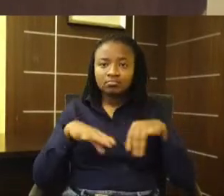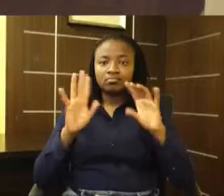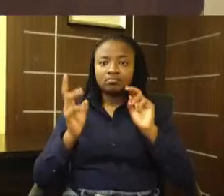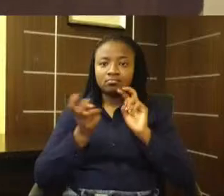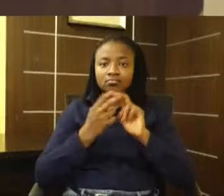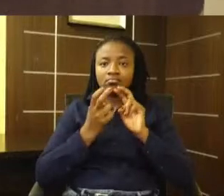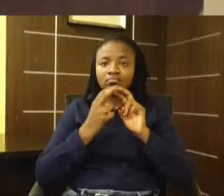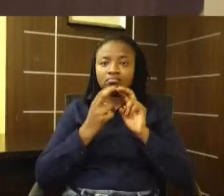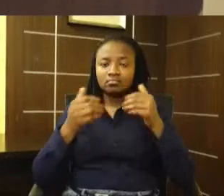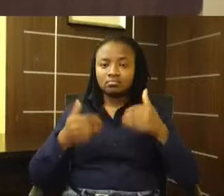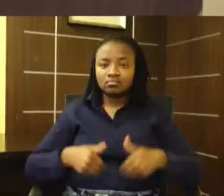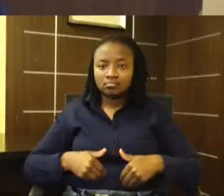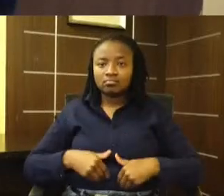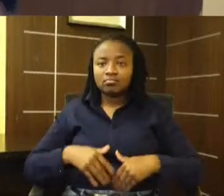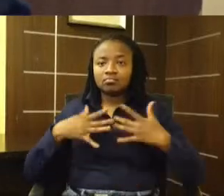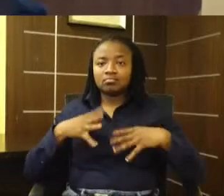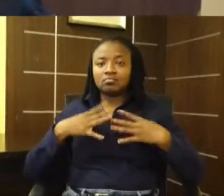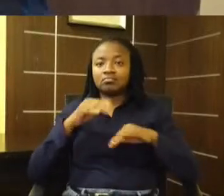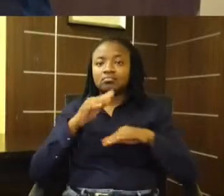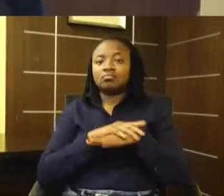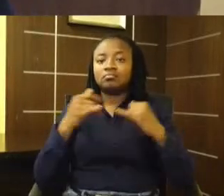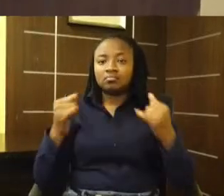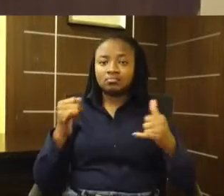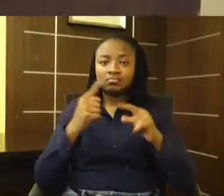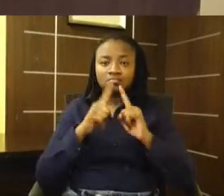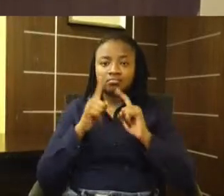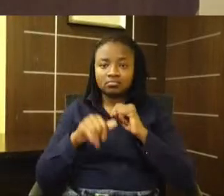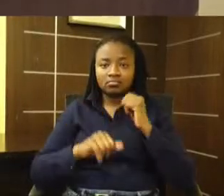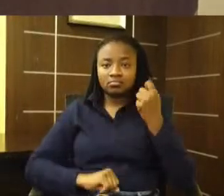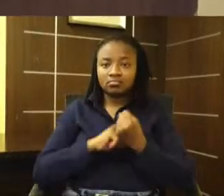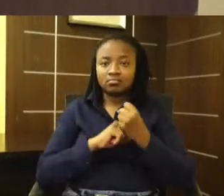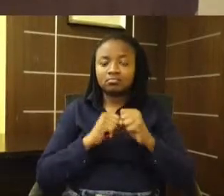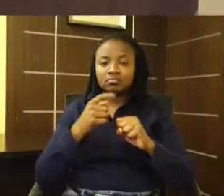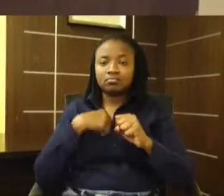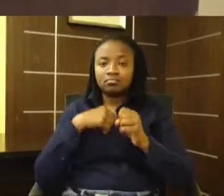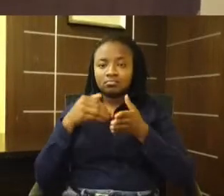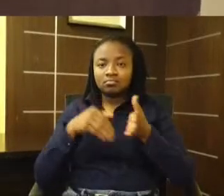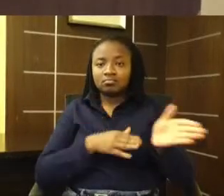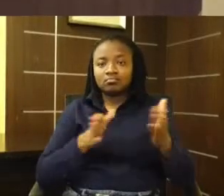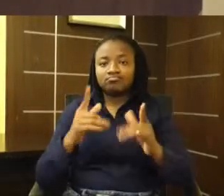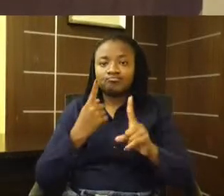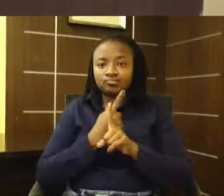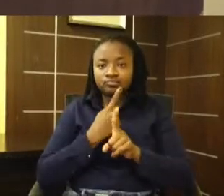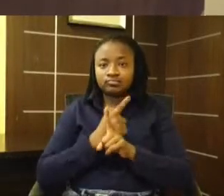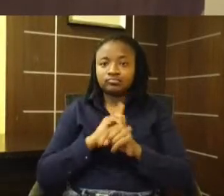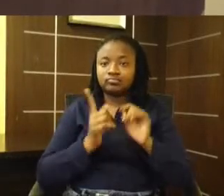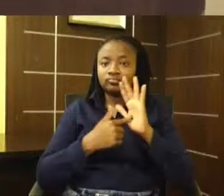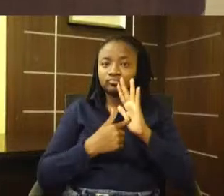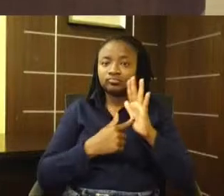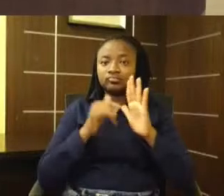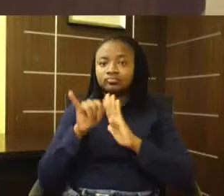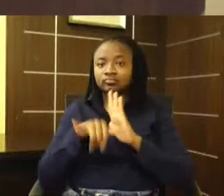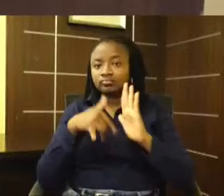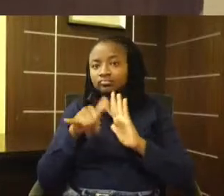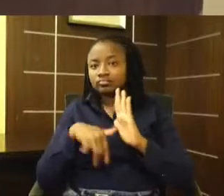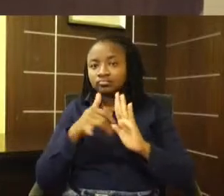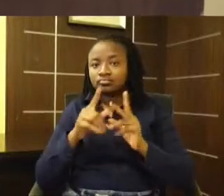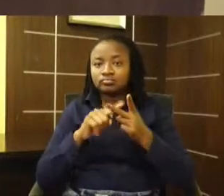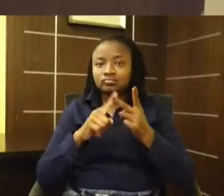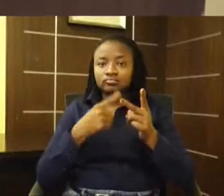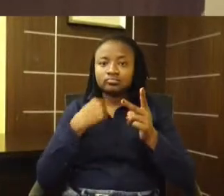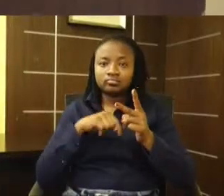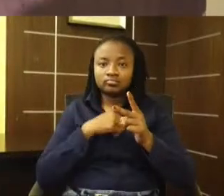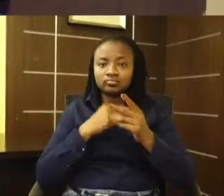digital platform. And that is backed up by reinforcer channels like YouTube. We have also